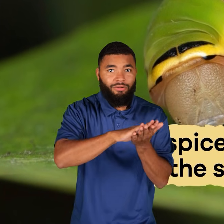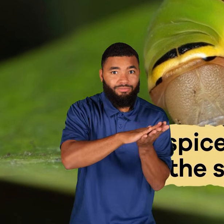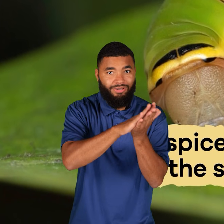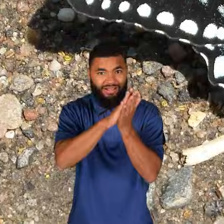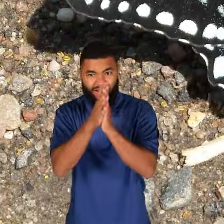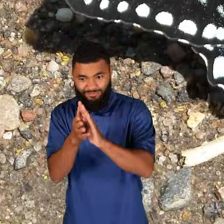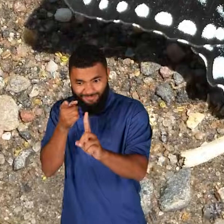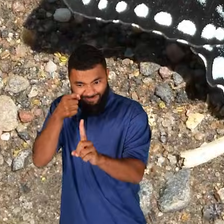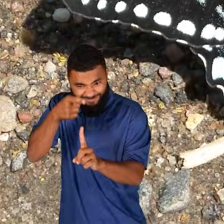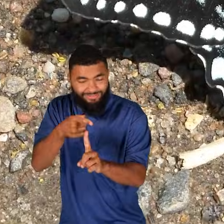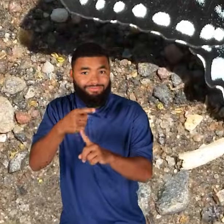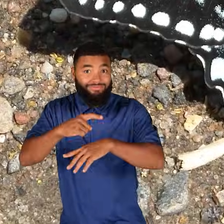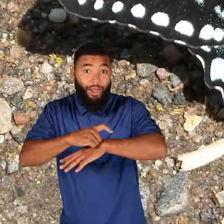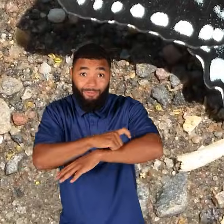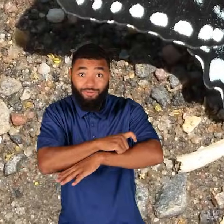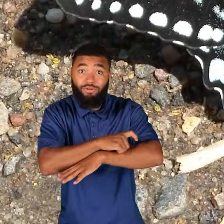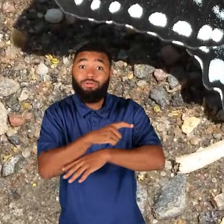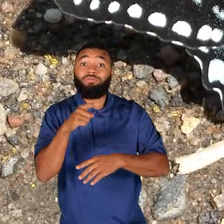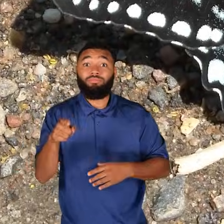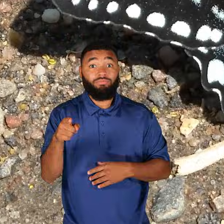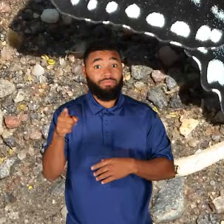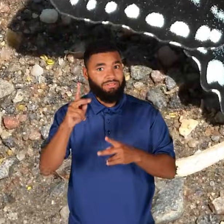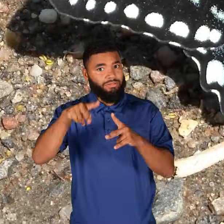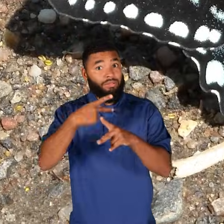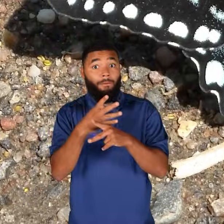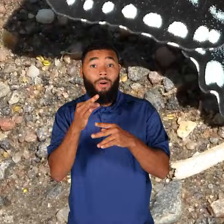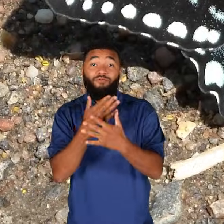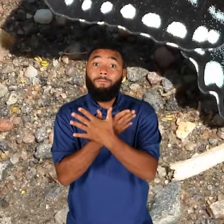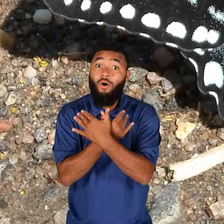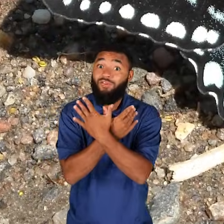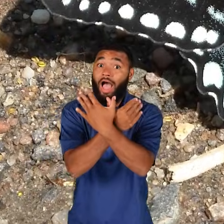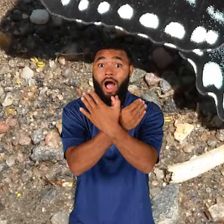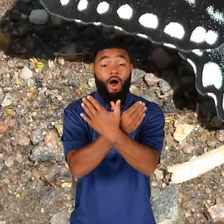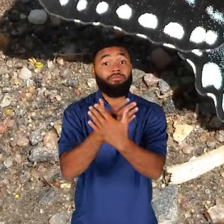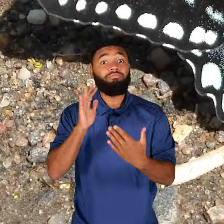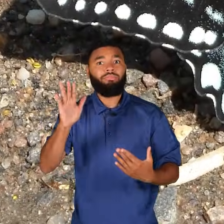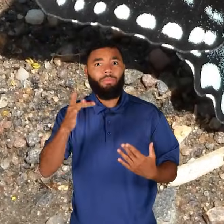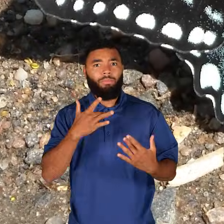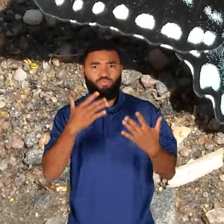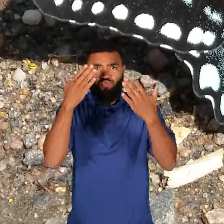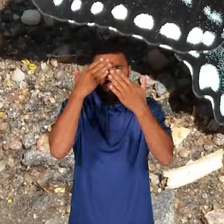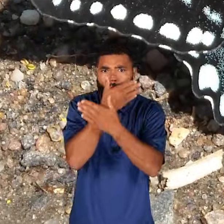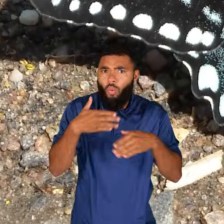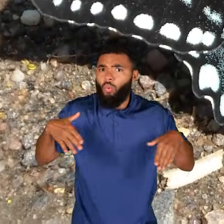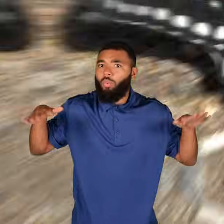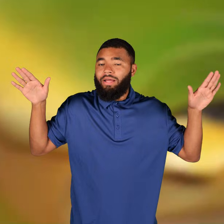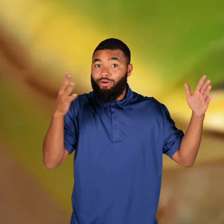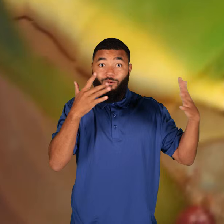Swallowtail. Swallowtails are a type of butterfly known for their large dark wings with colorful patterns at the